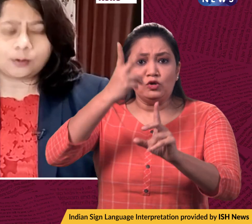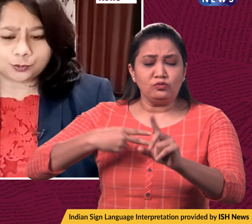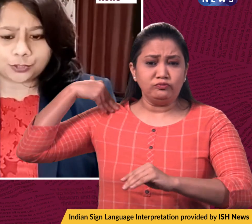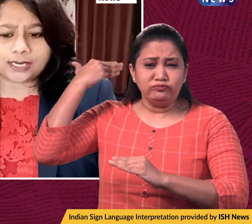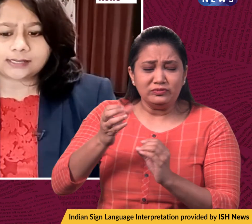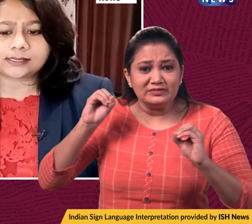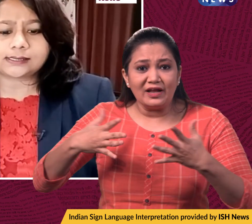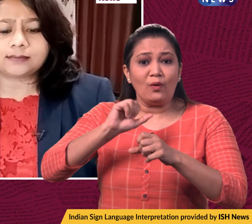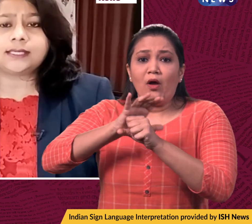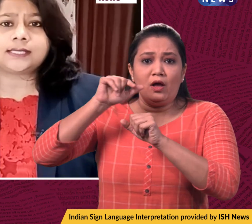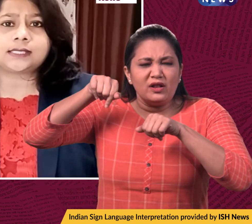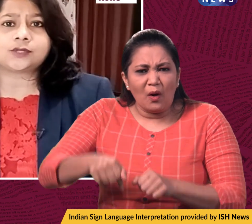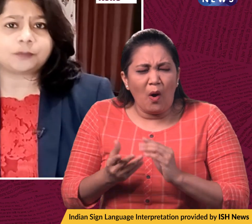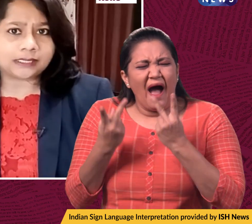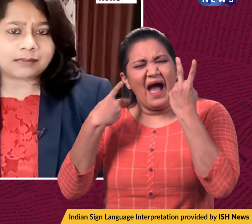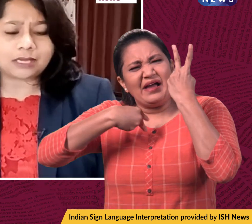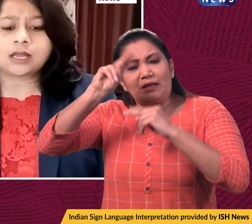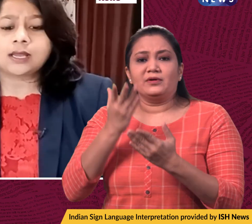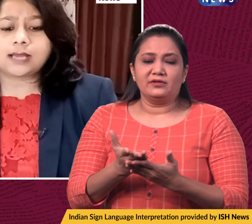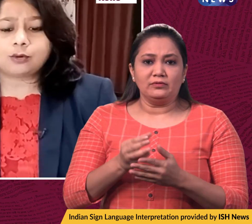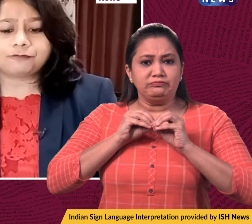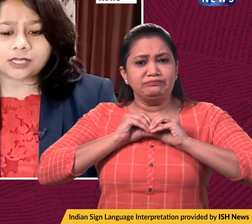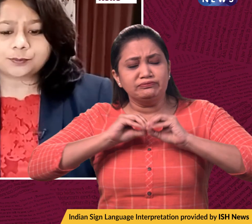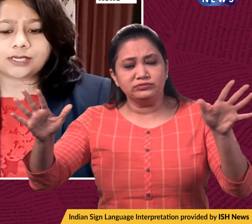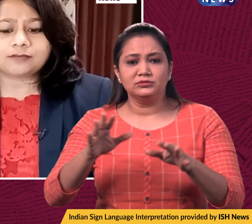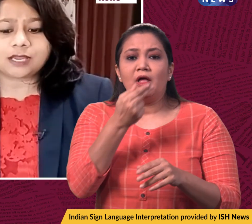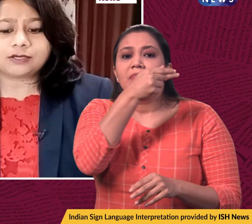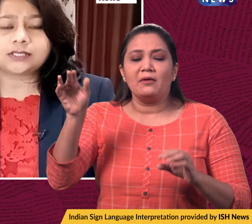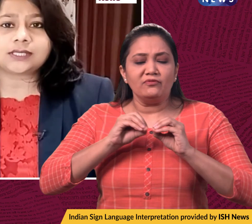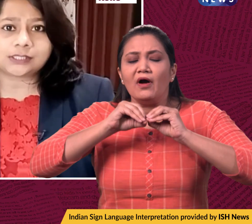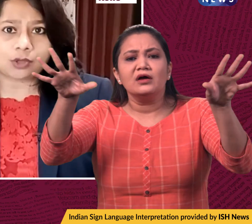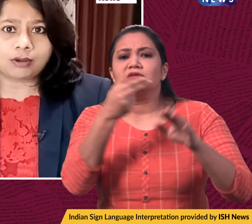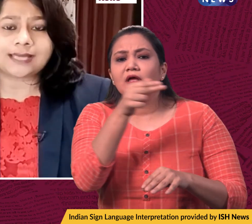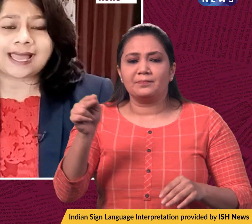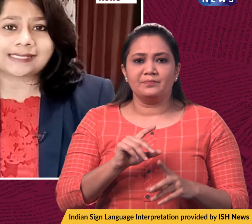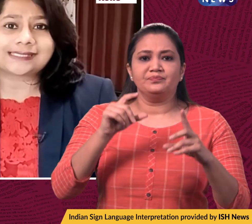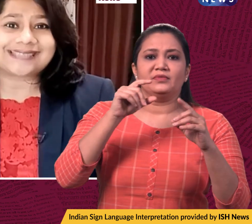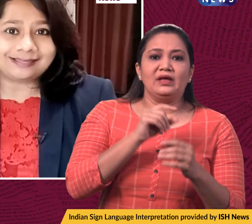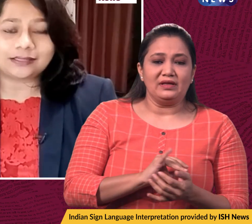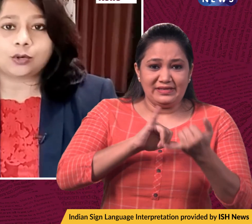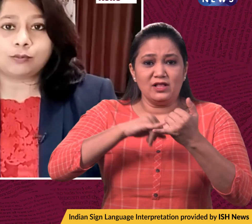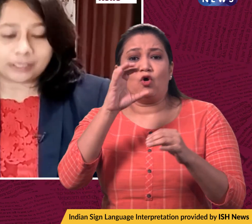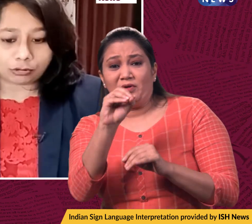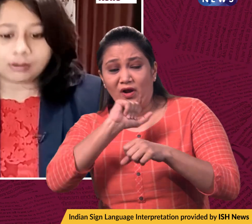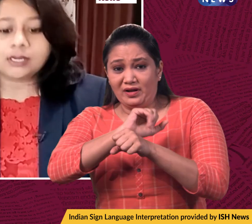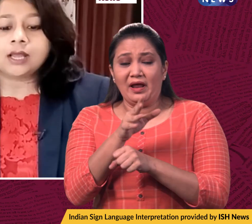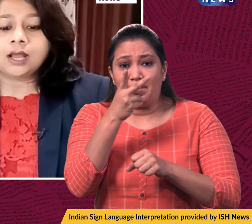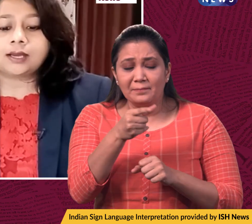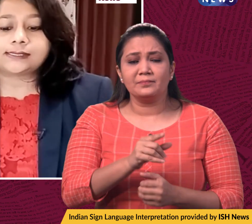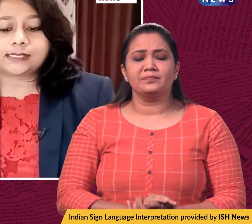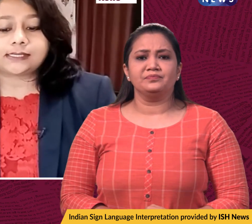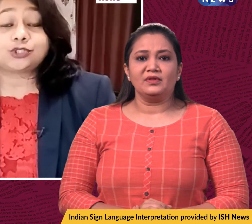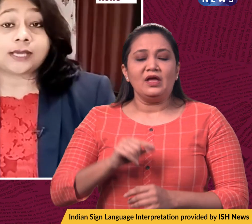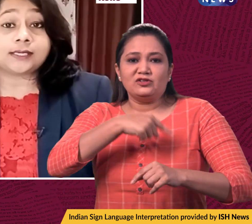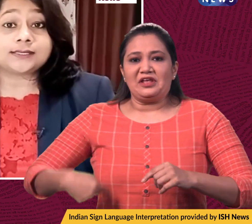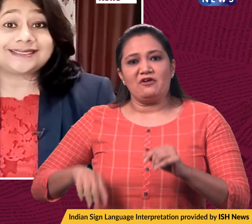worst outbreak since the early days of the pandemic. Now, a fast-spreading variant, it's called as stealth omicron,